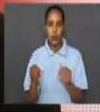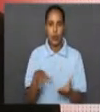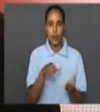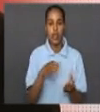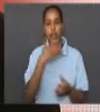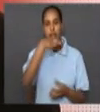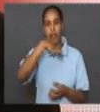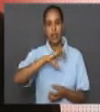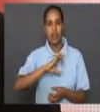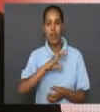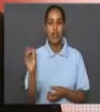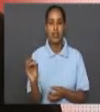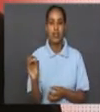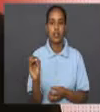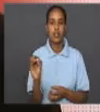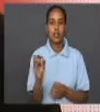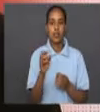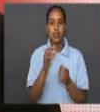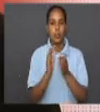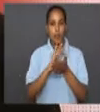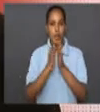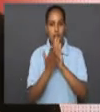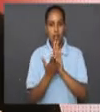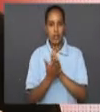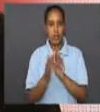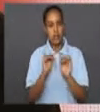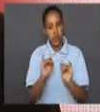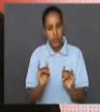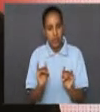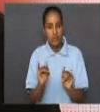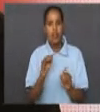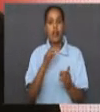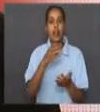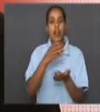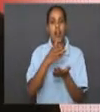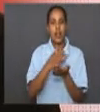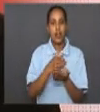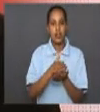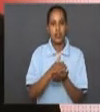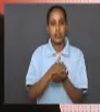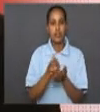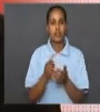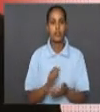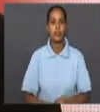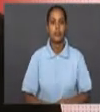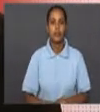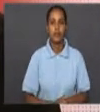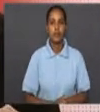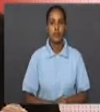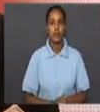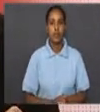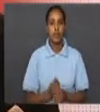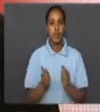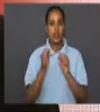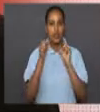when heated and becomes almost like glass when it is cooled.